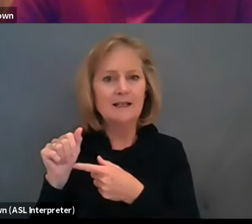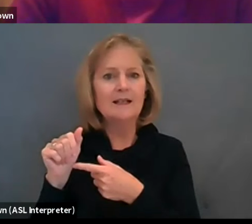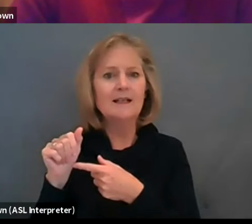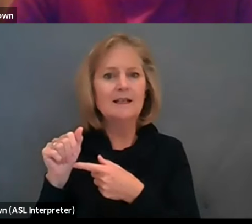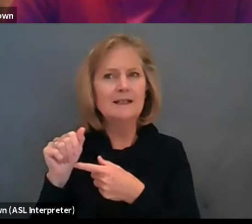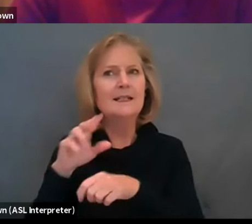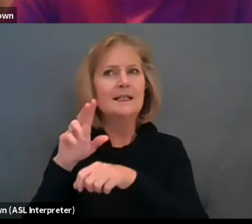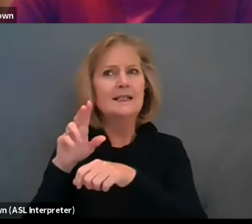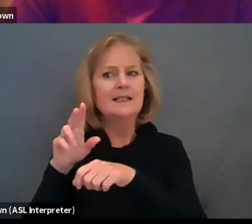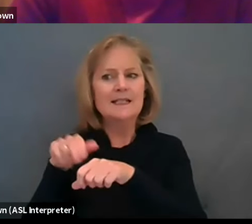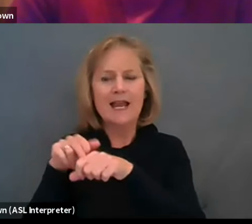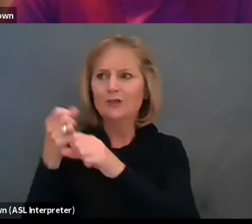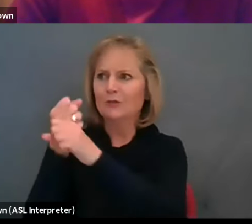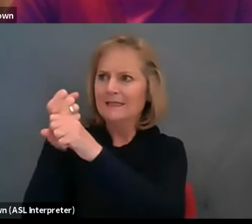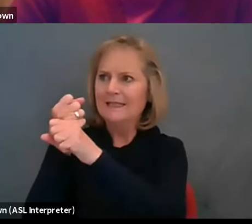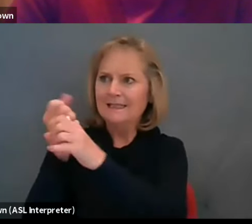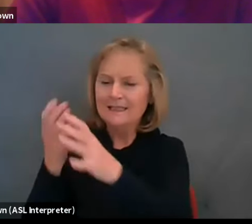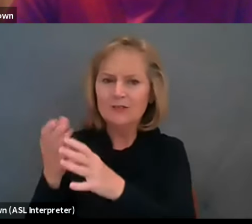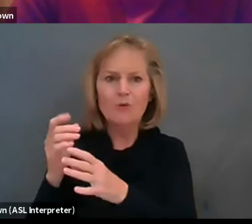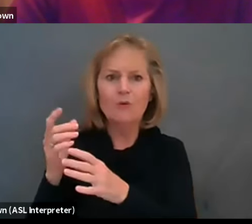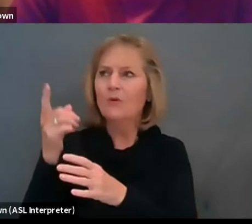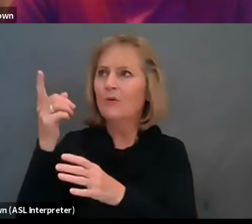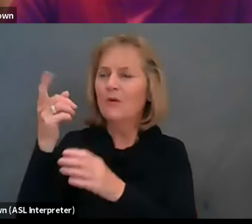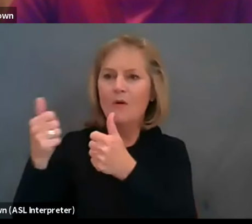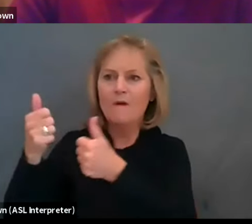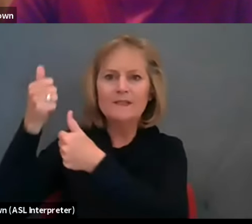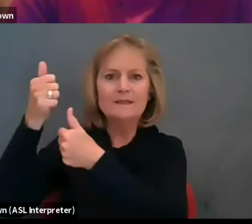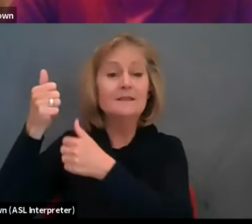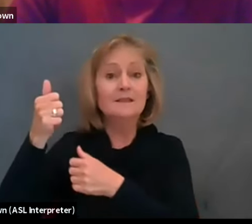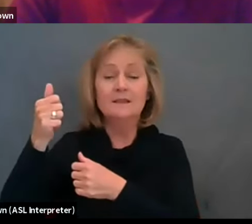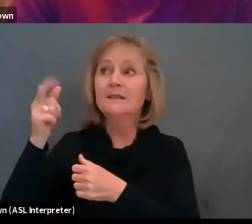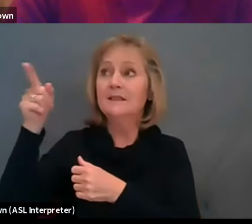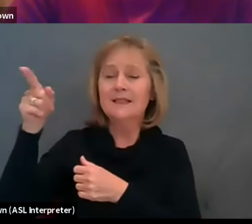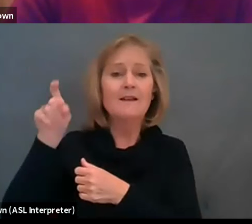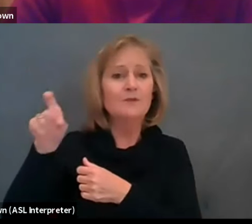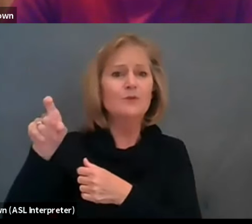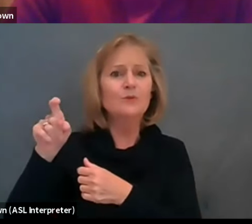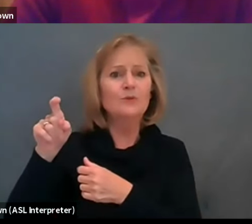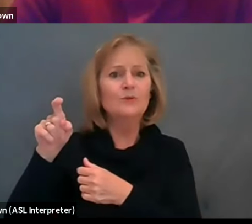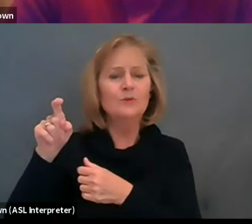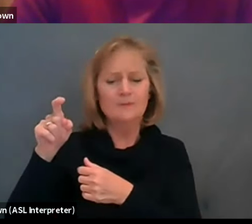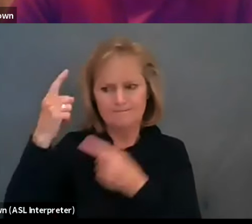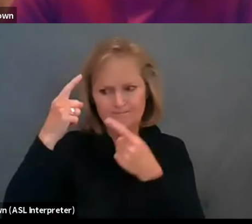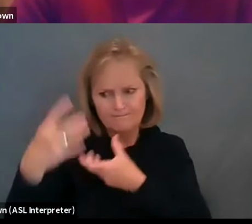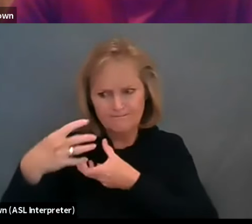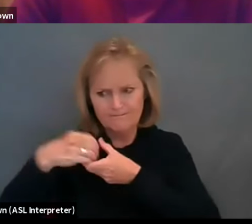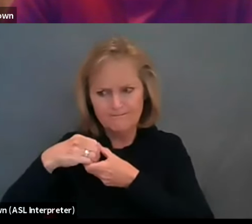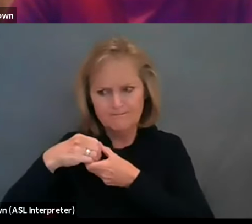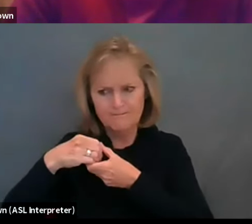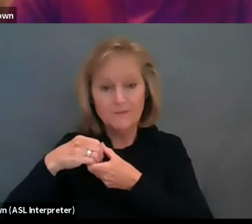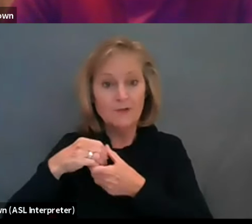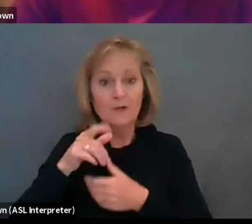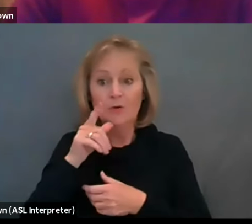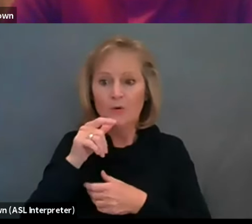or national statisticians or statistics office bureaus have to take this into consideration. Whoever